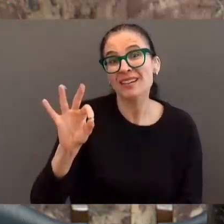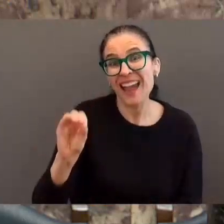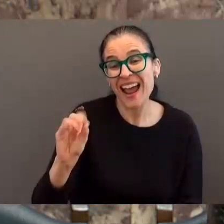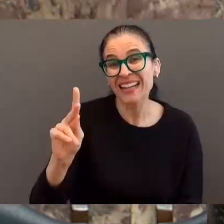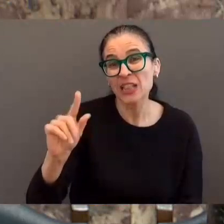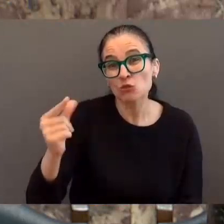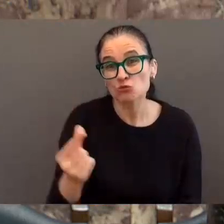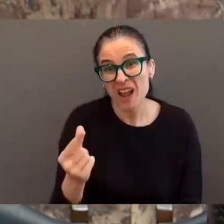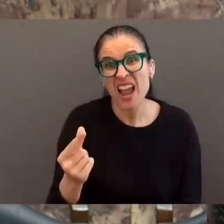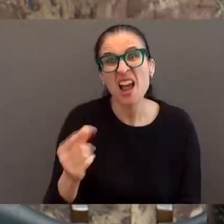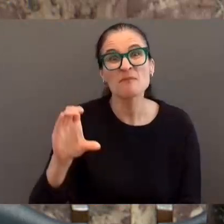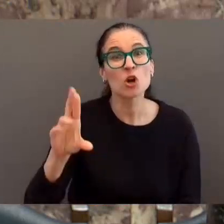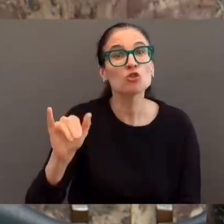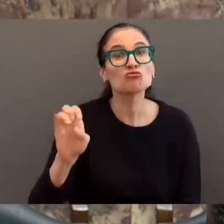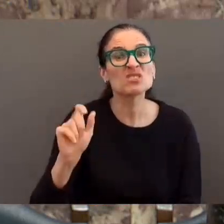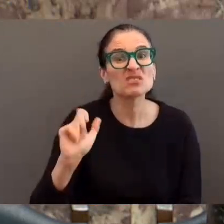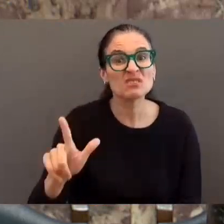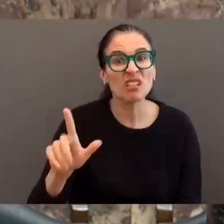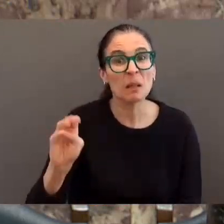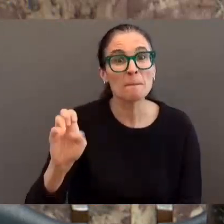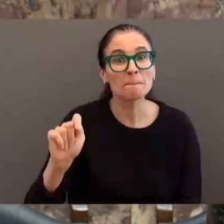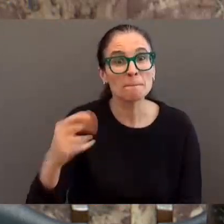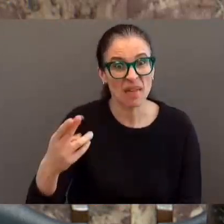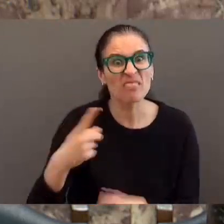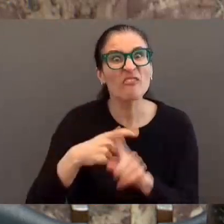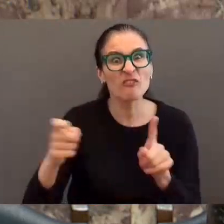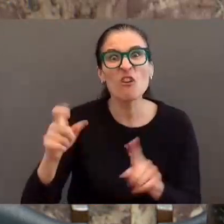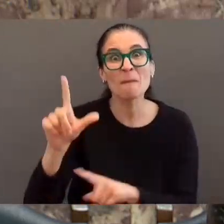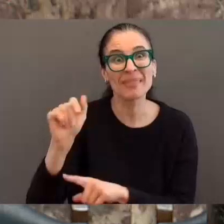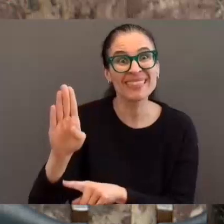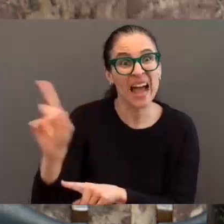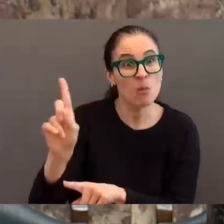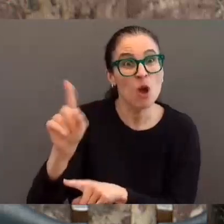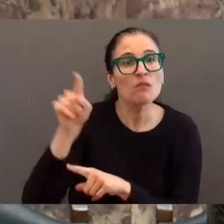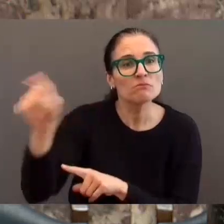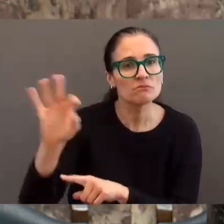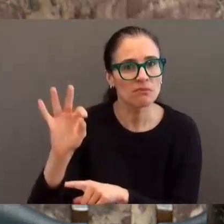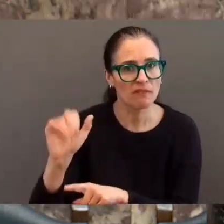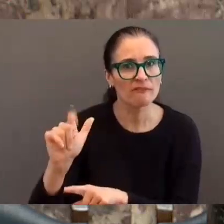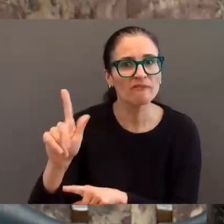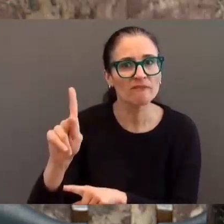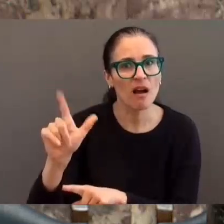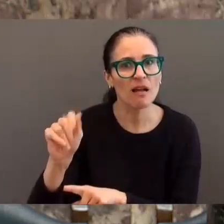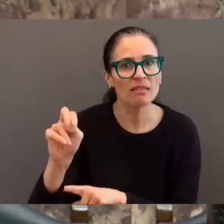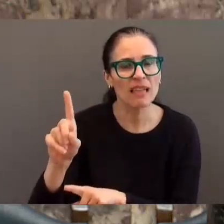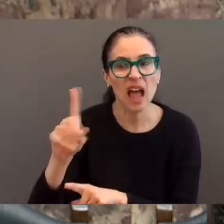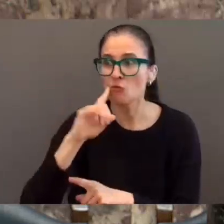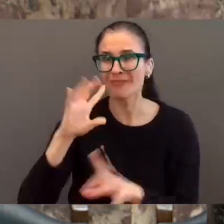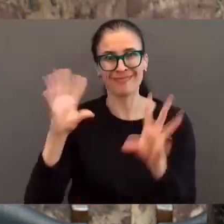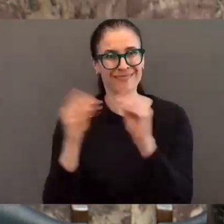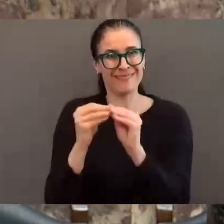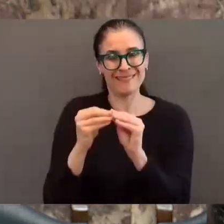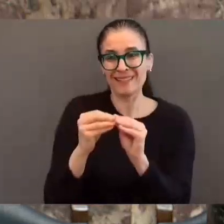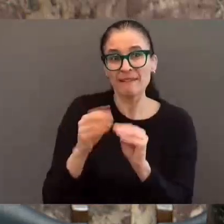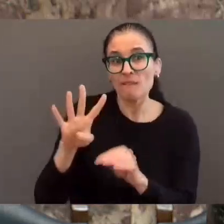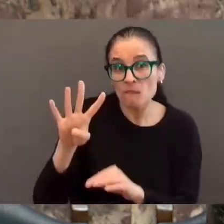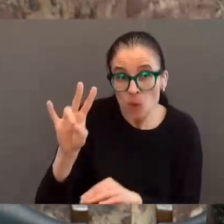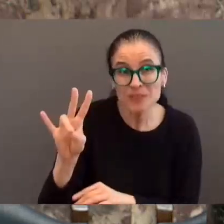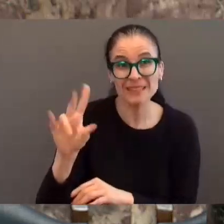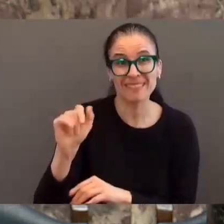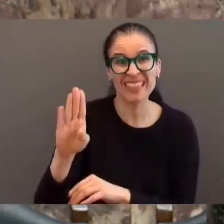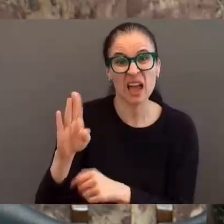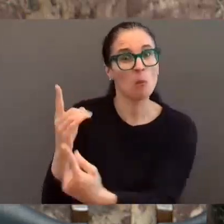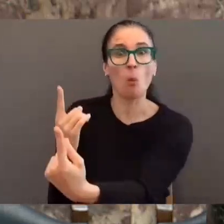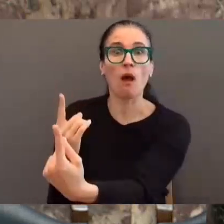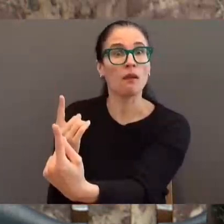chemical super labs are a national security threat. Will the Premier continue to hide behind trade war rhetoric as an excuse for his